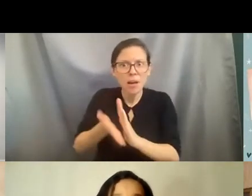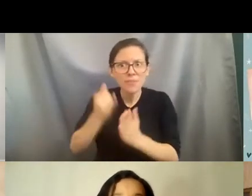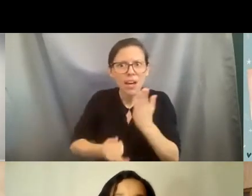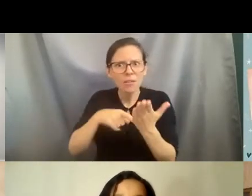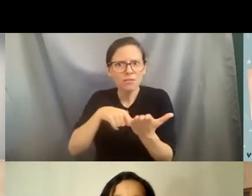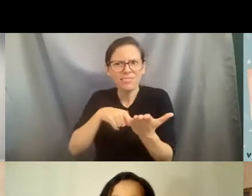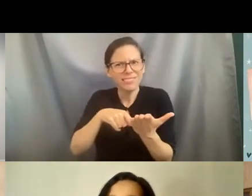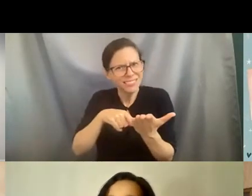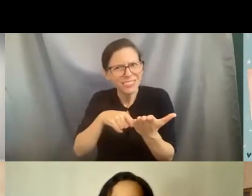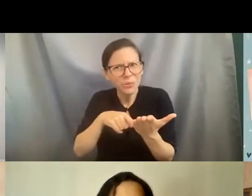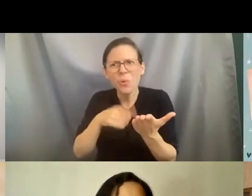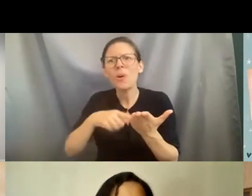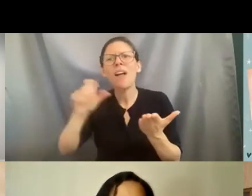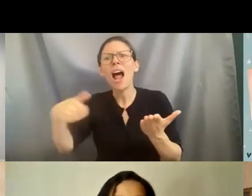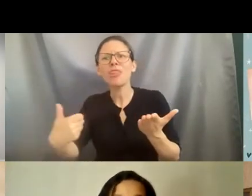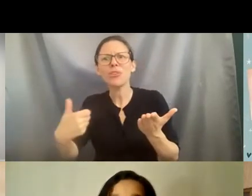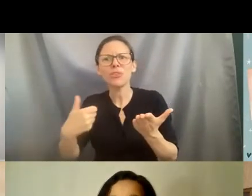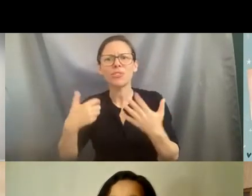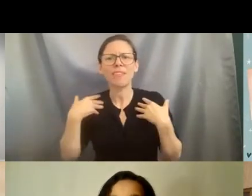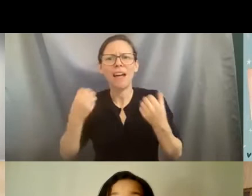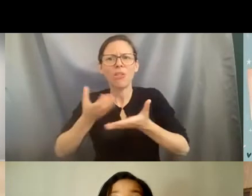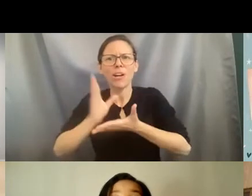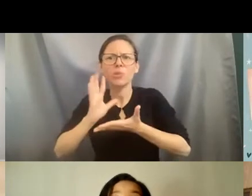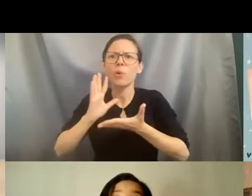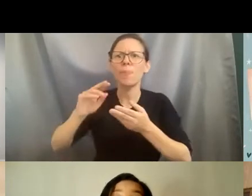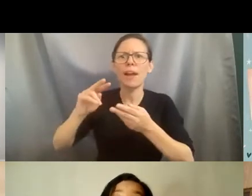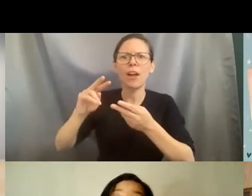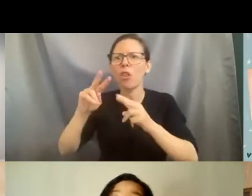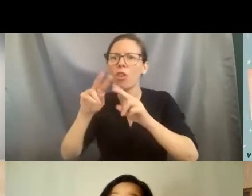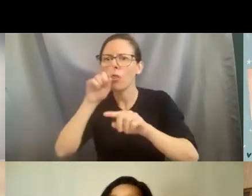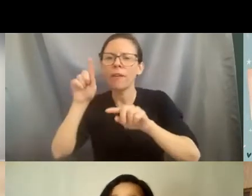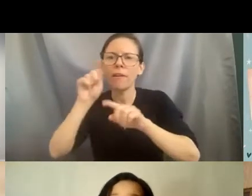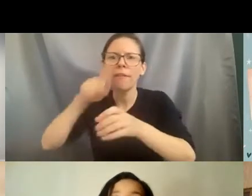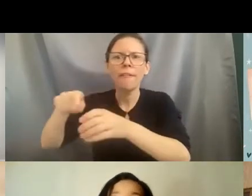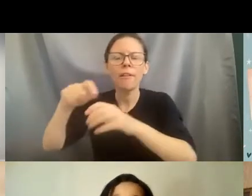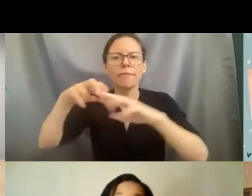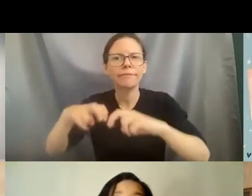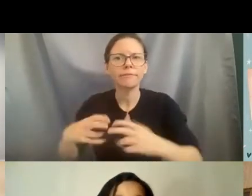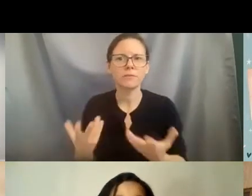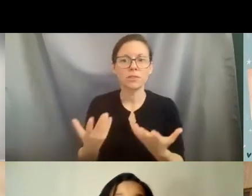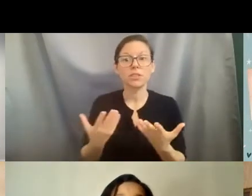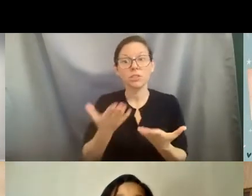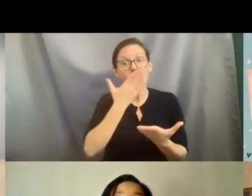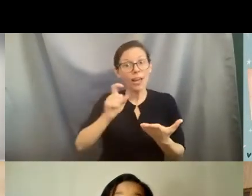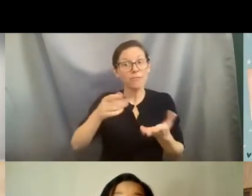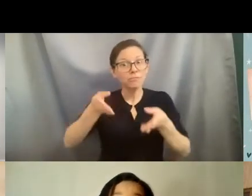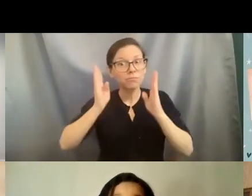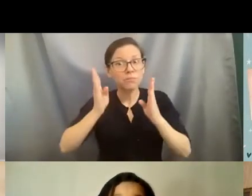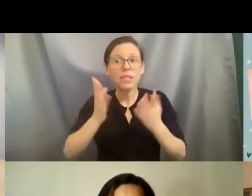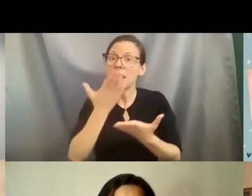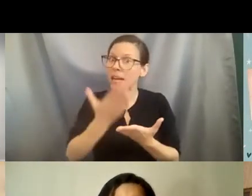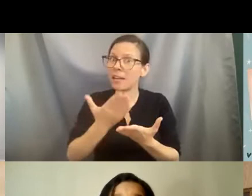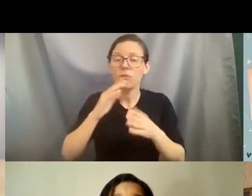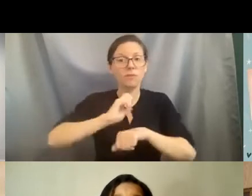So we've got to continue to be vigilant and also continue. And thank you for having this panel and reminding people that it is legal here